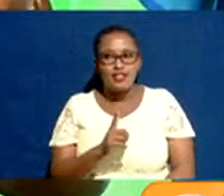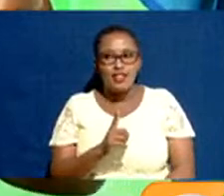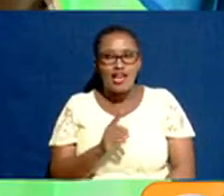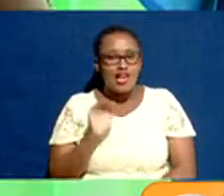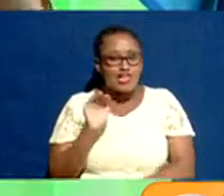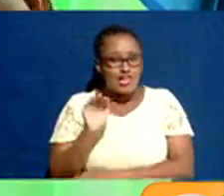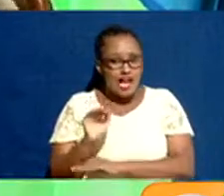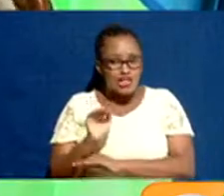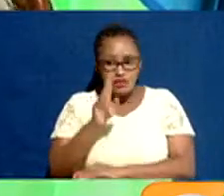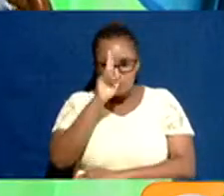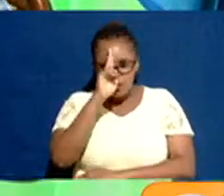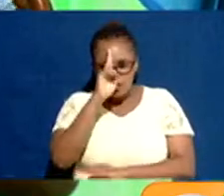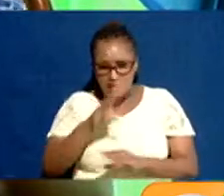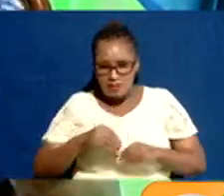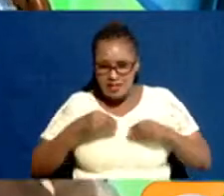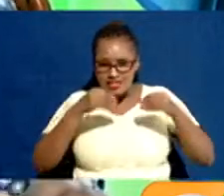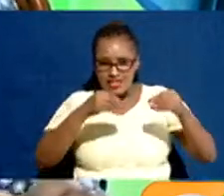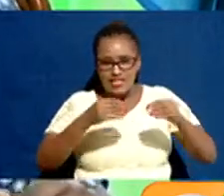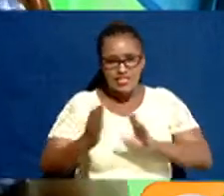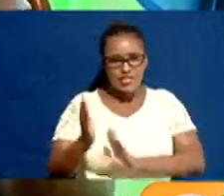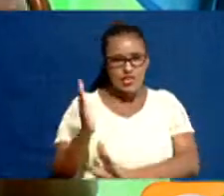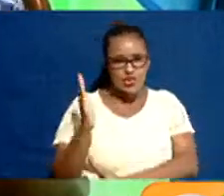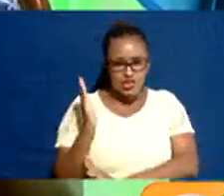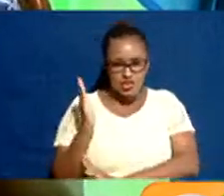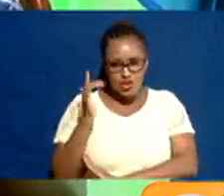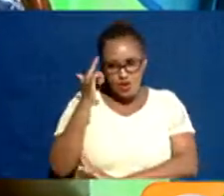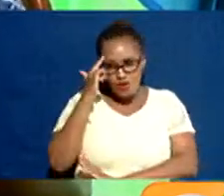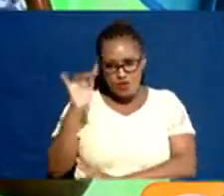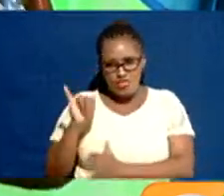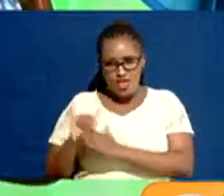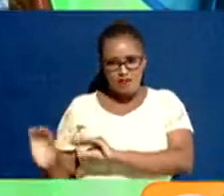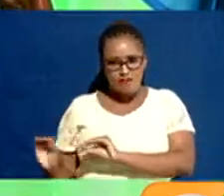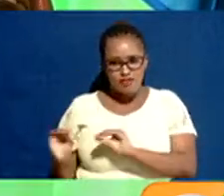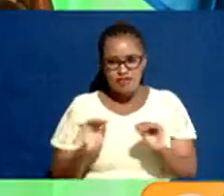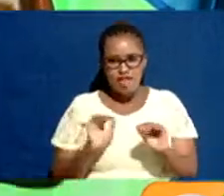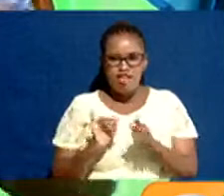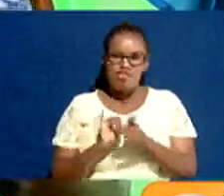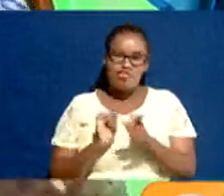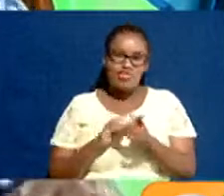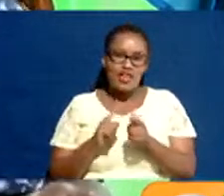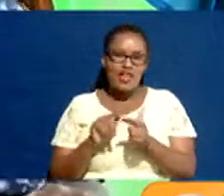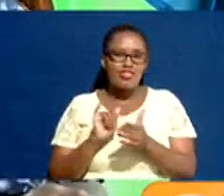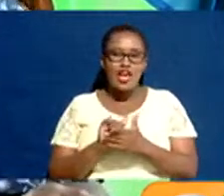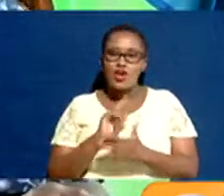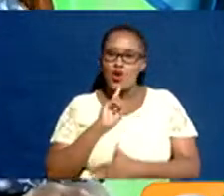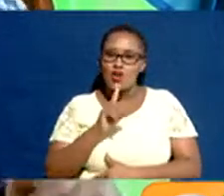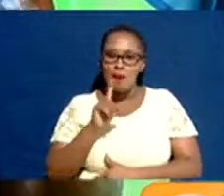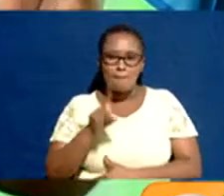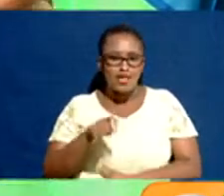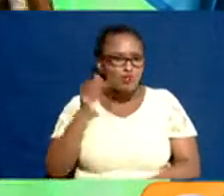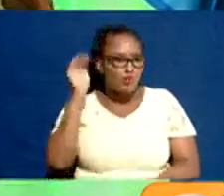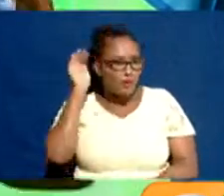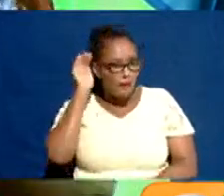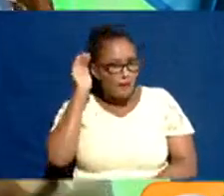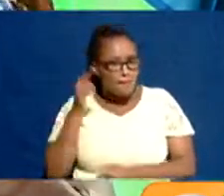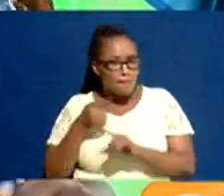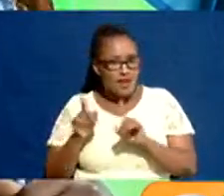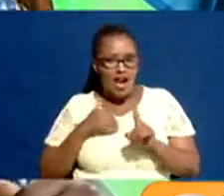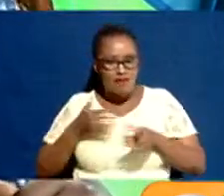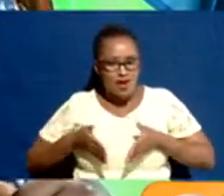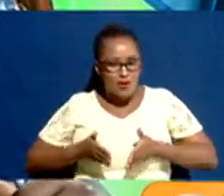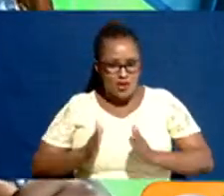asking police to provide security for eviction, that order should be obeyed. But there is a way to obey